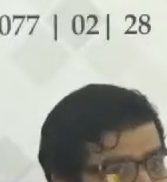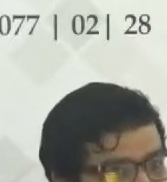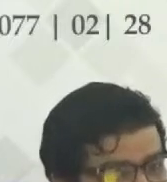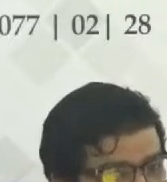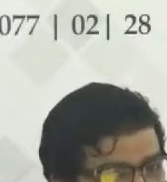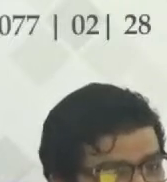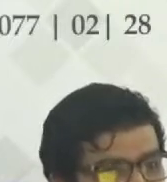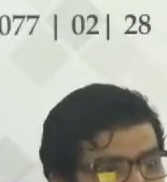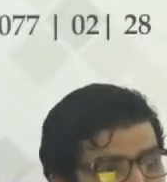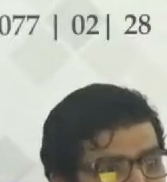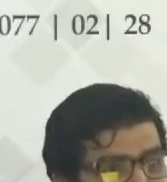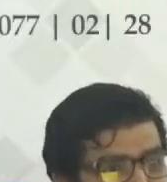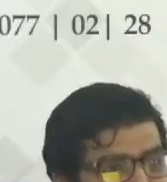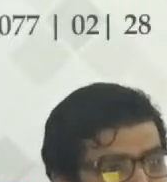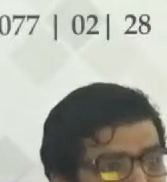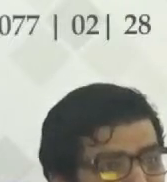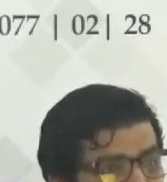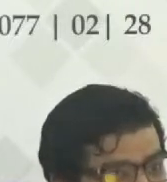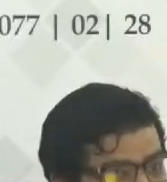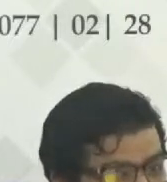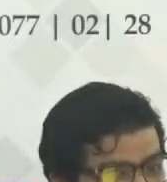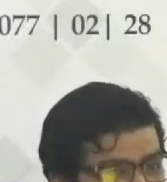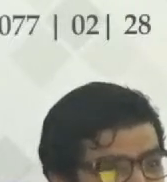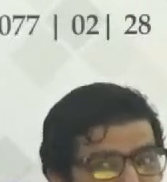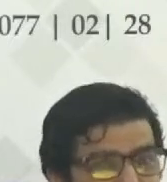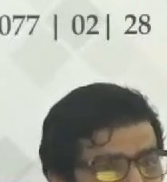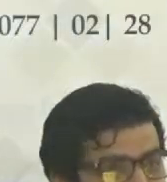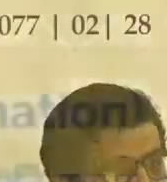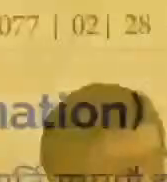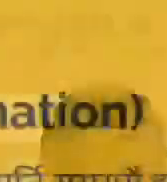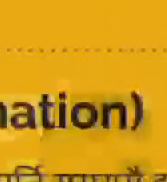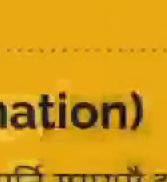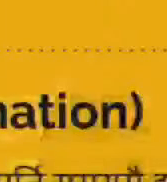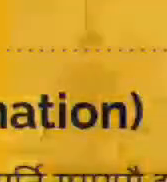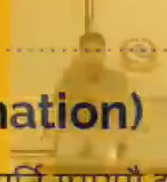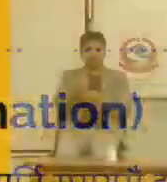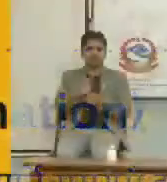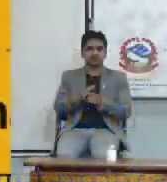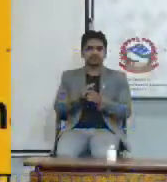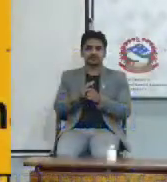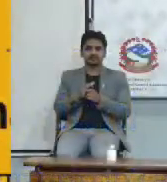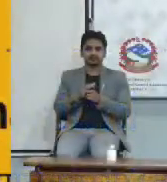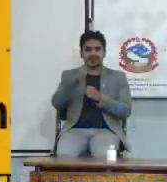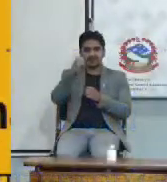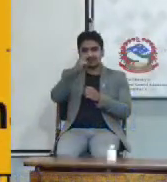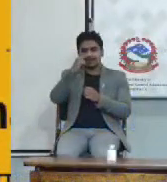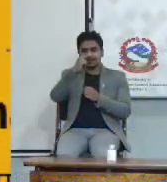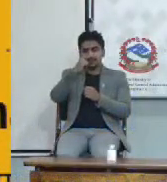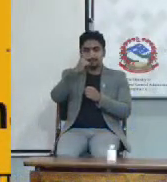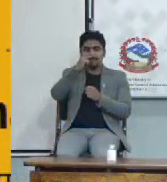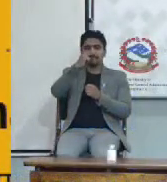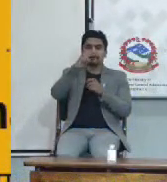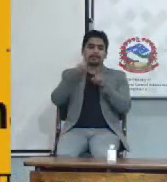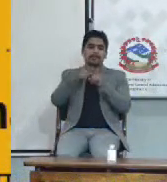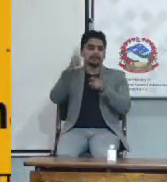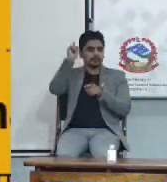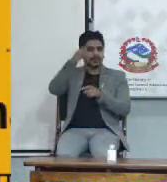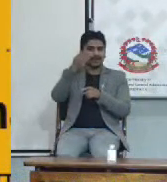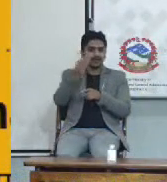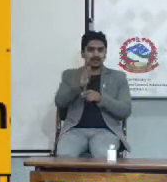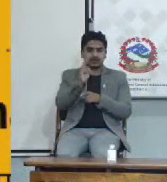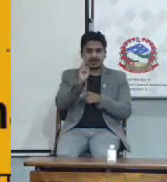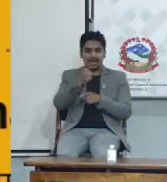is a reputation loss. So when we are not able to properly communicate, then these loss will